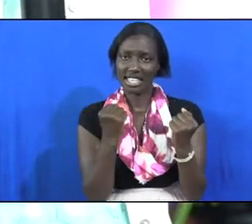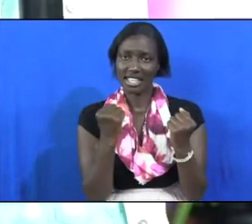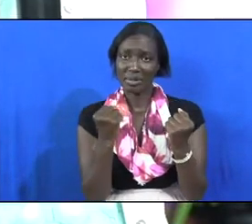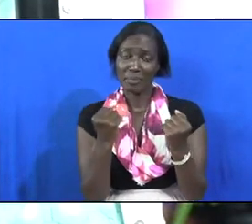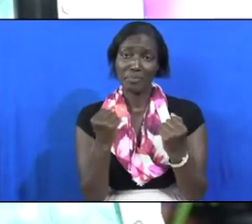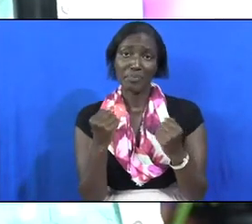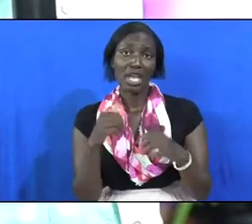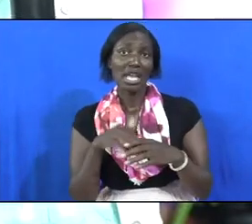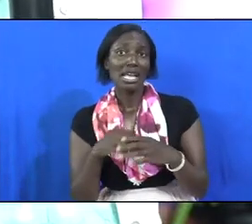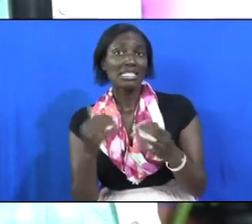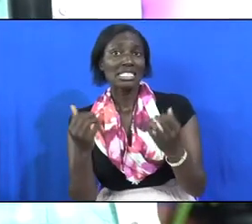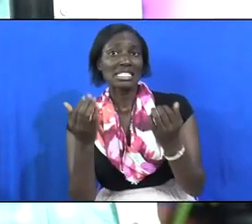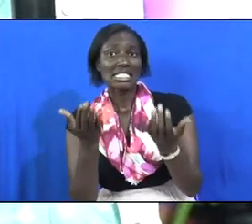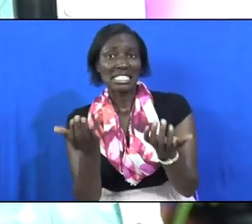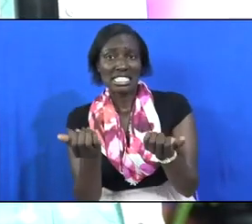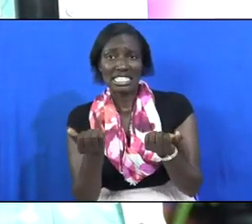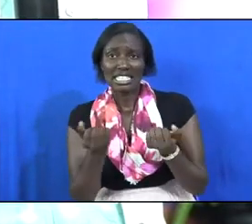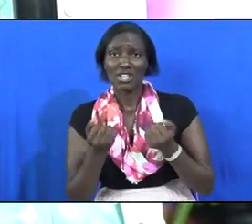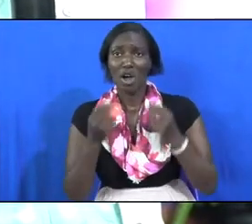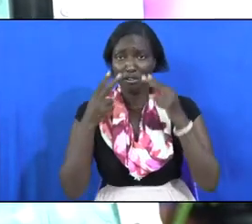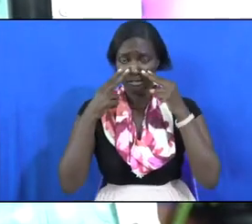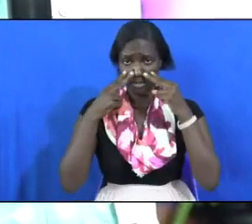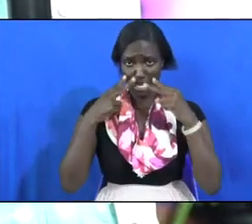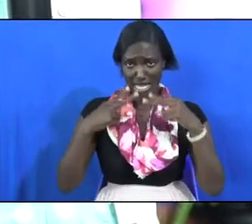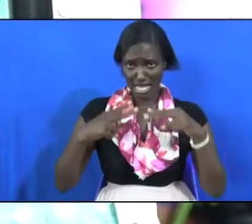strength, in need of